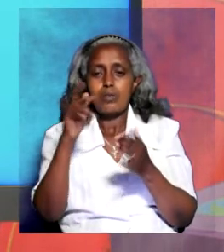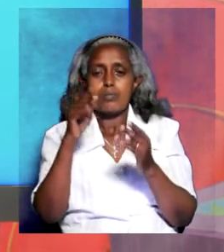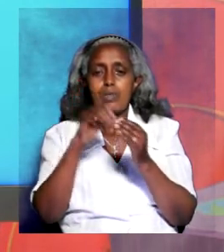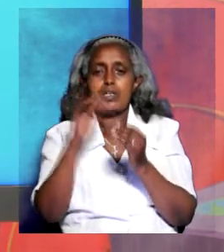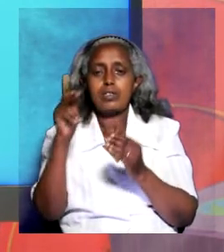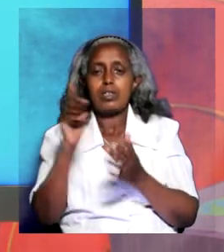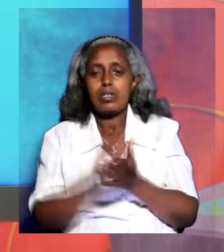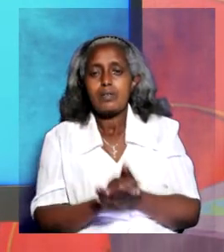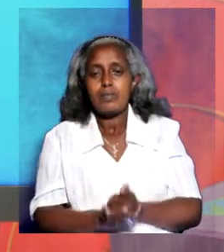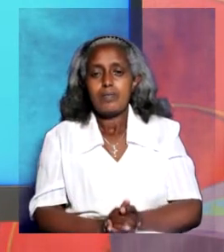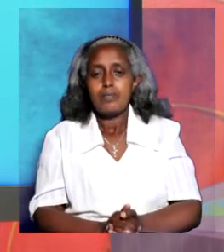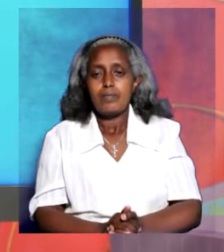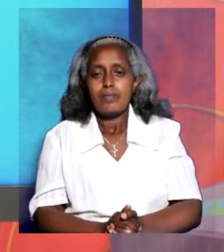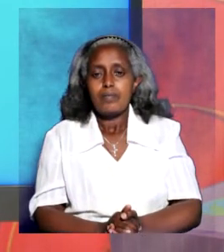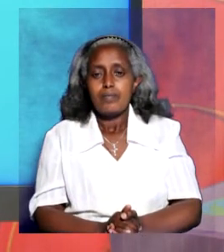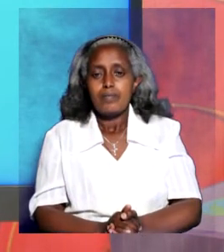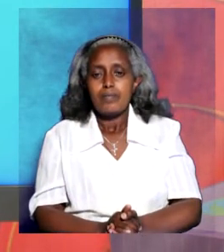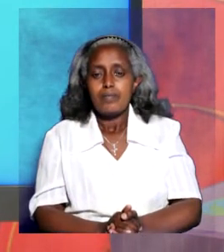It will be this one.